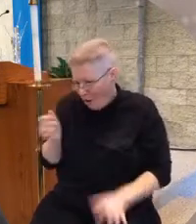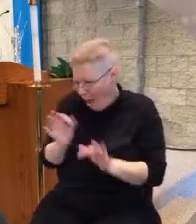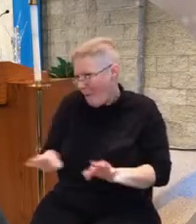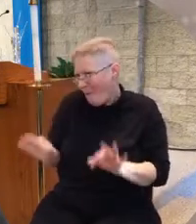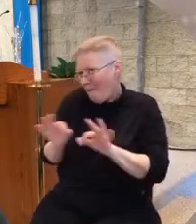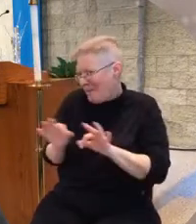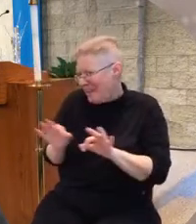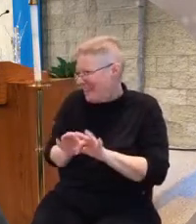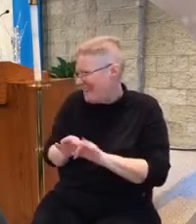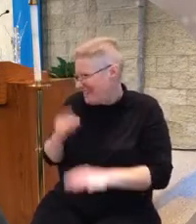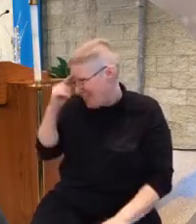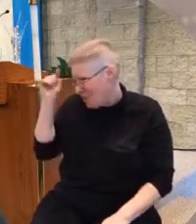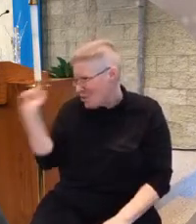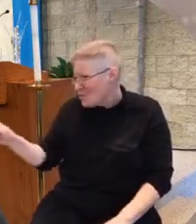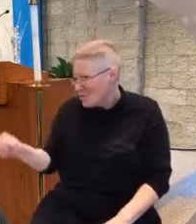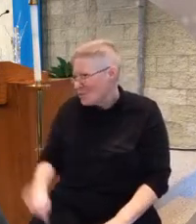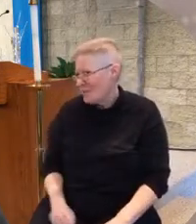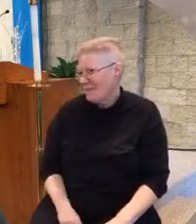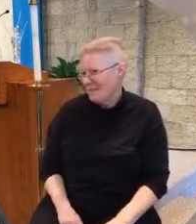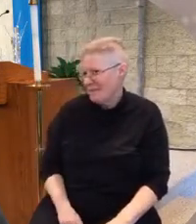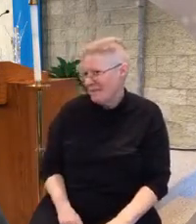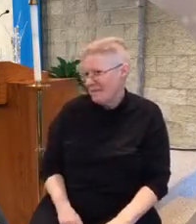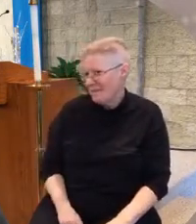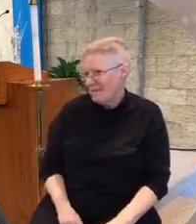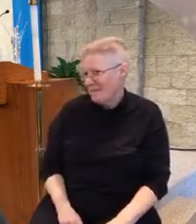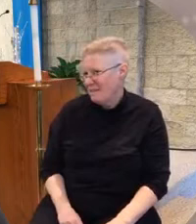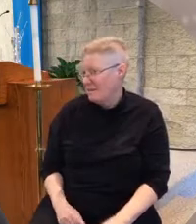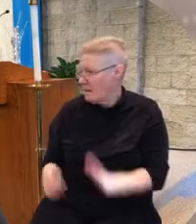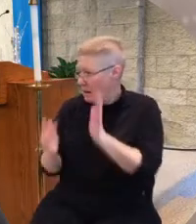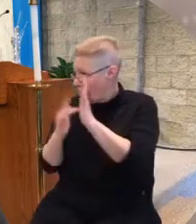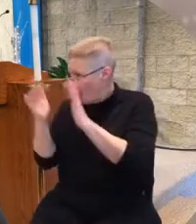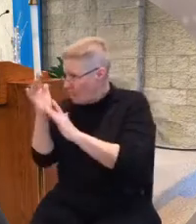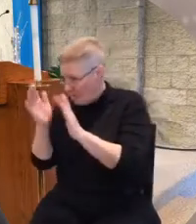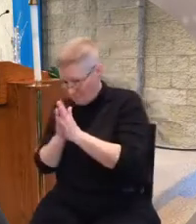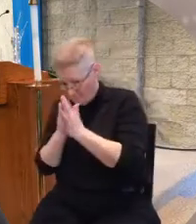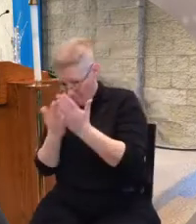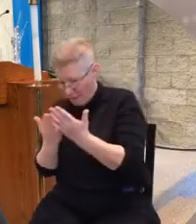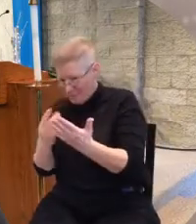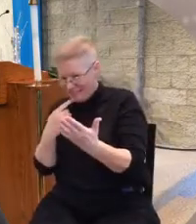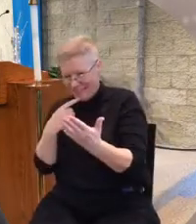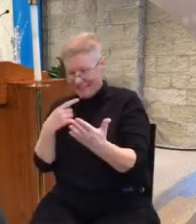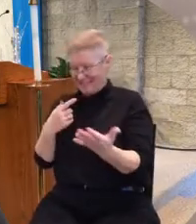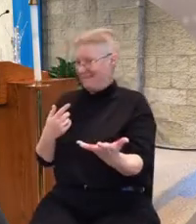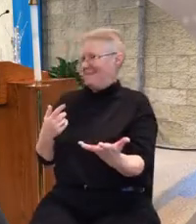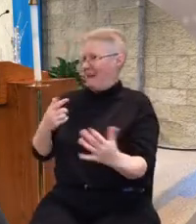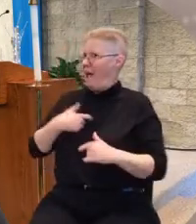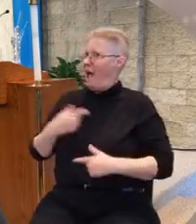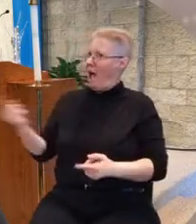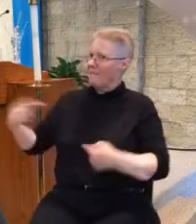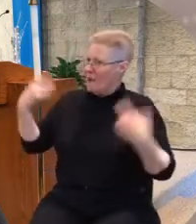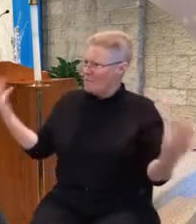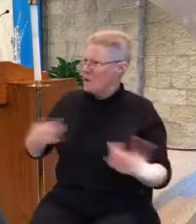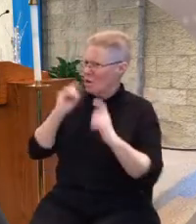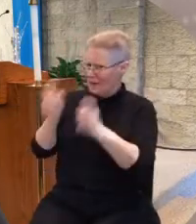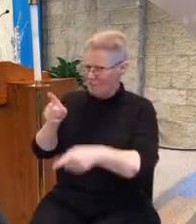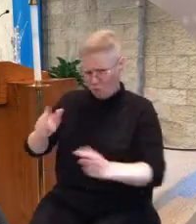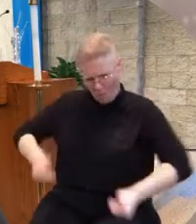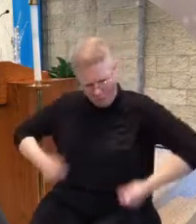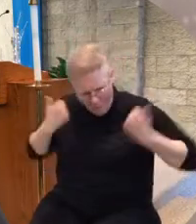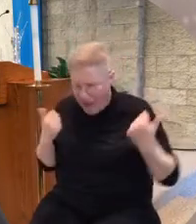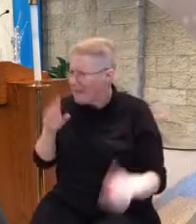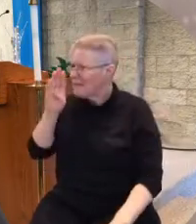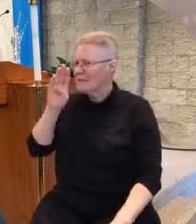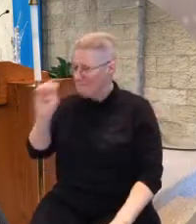not worthy of what you want, because scripture says, boo, I have come to give you life, and I have come to give it abundantly. Yeah, I called you